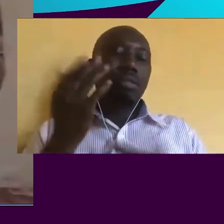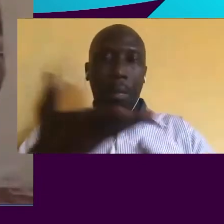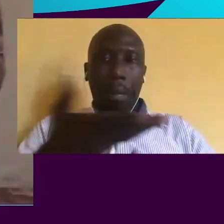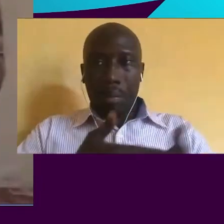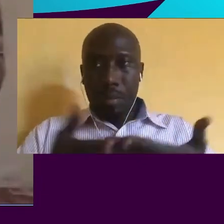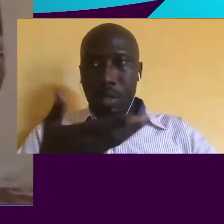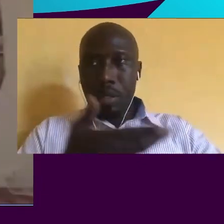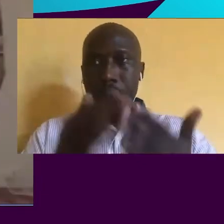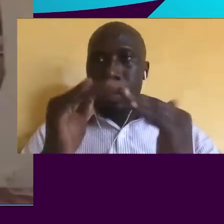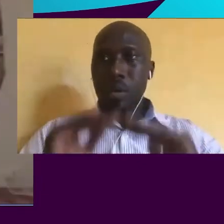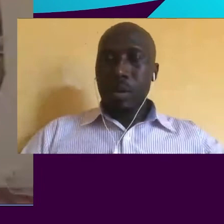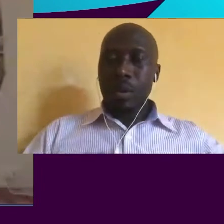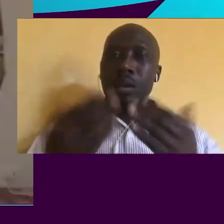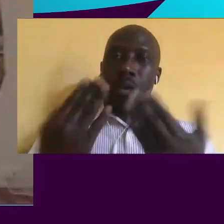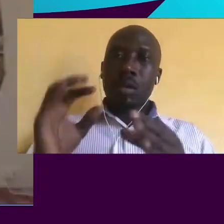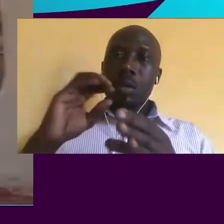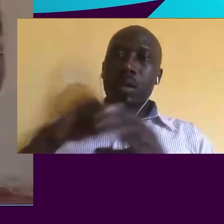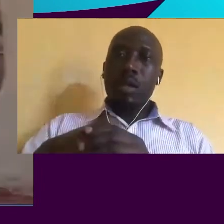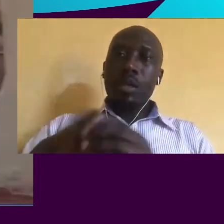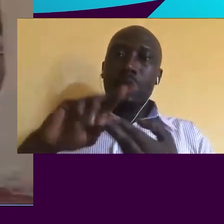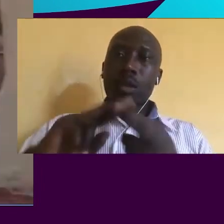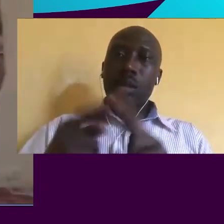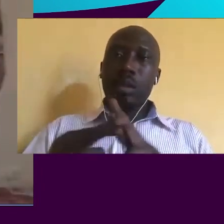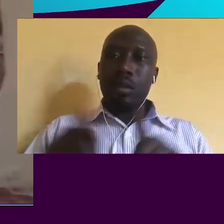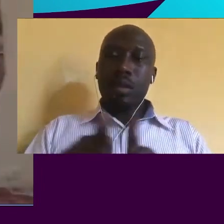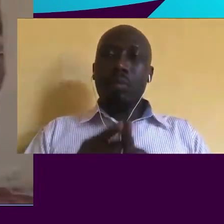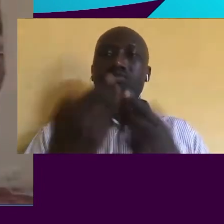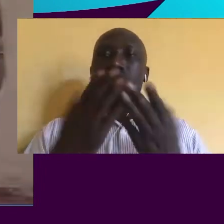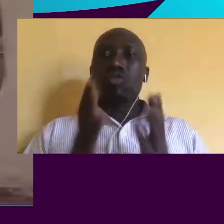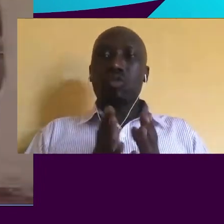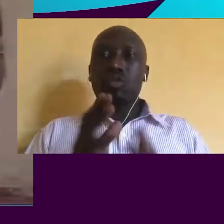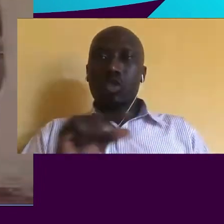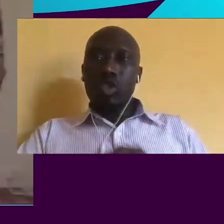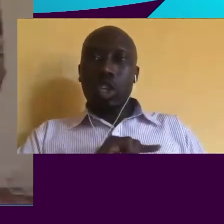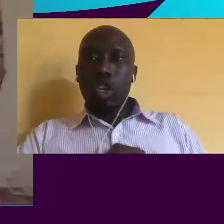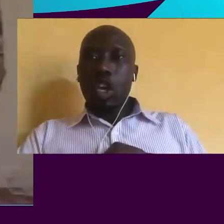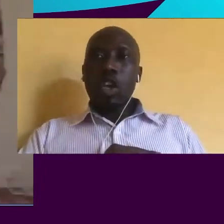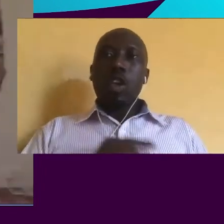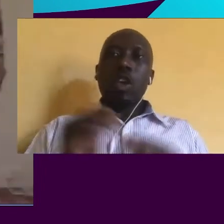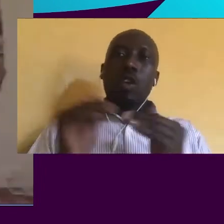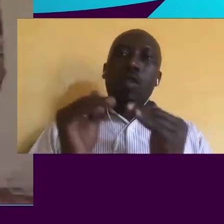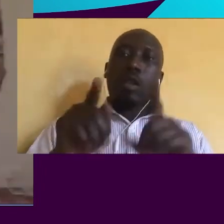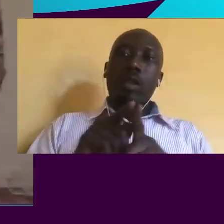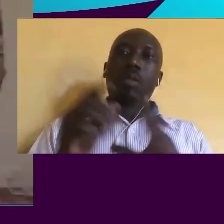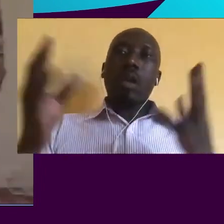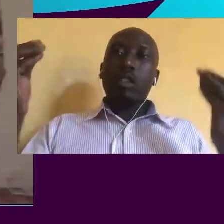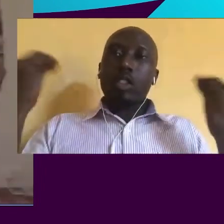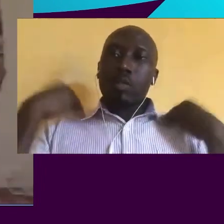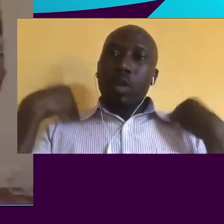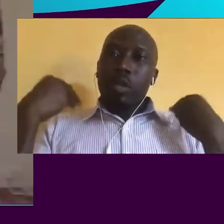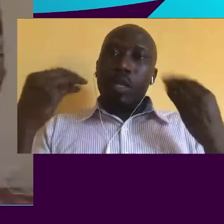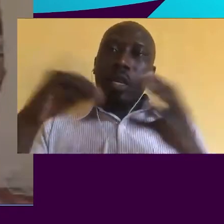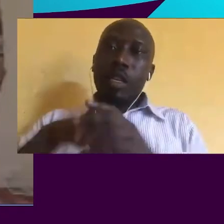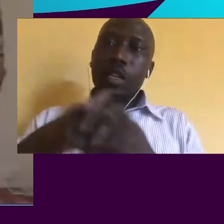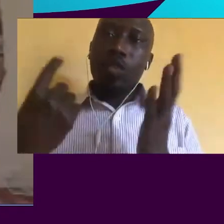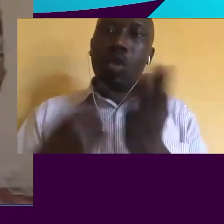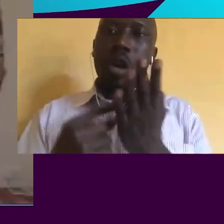in regards to kind of gender equality in sport and their communities and in Uganda.